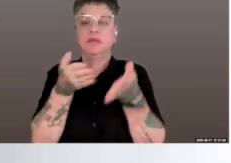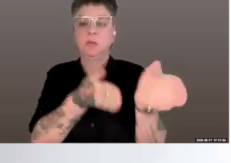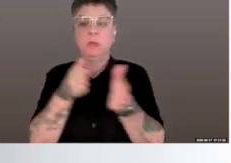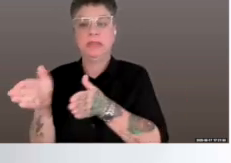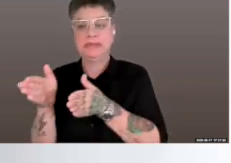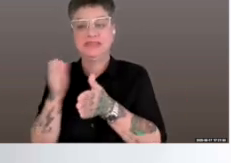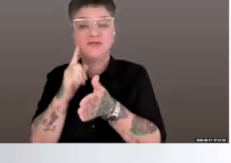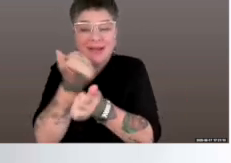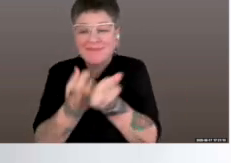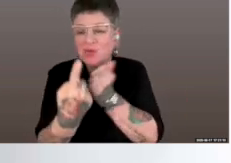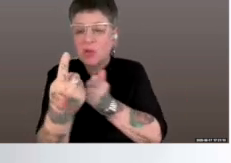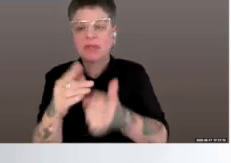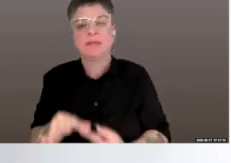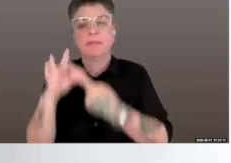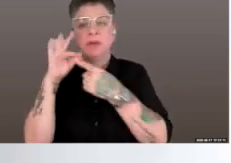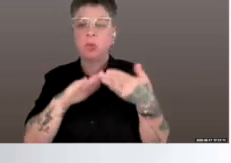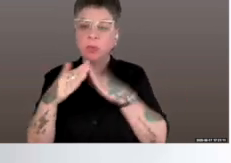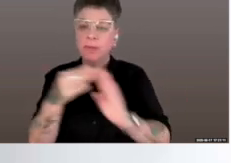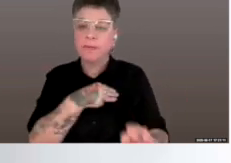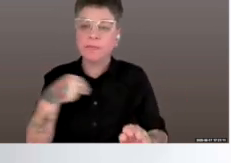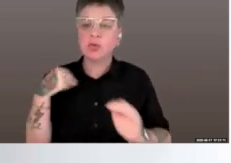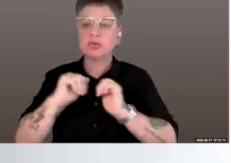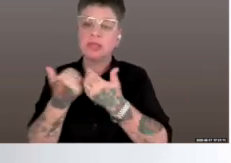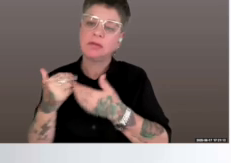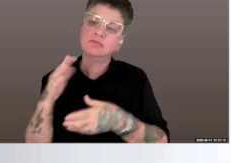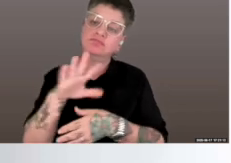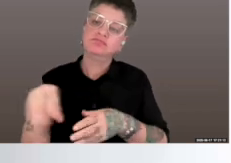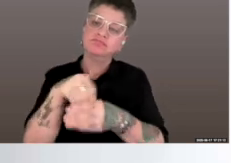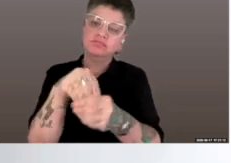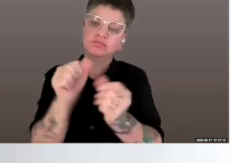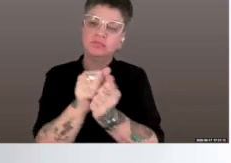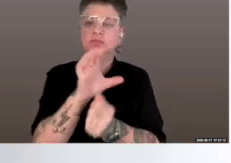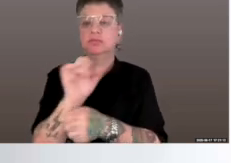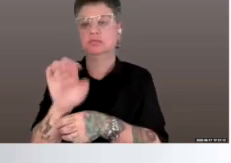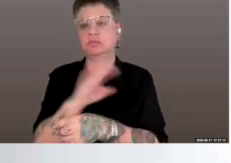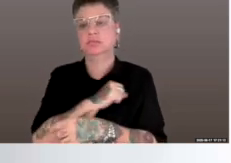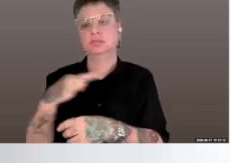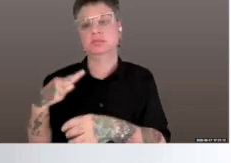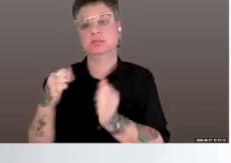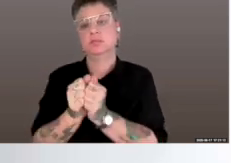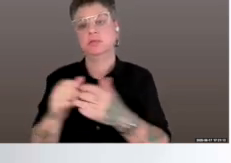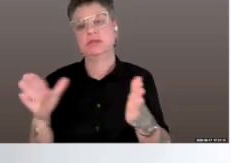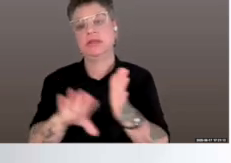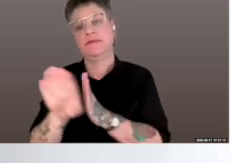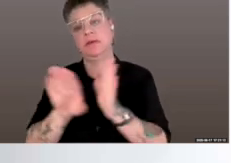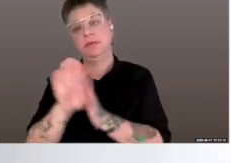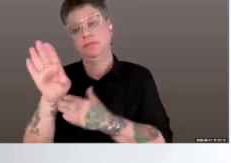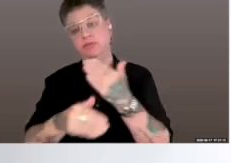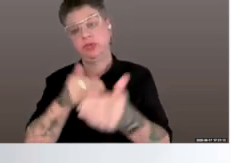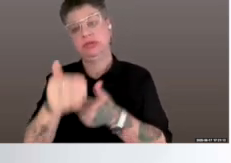mobility incentive projects first. I'll now hand things over to my colleague Catherine to present on this